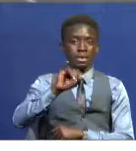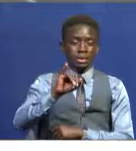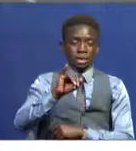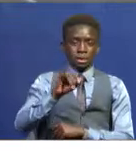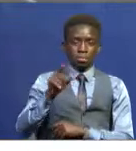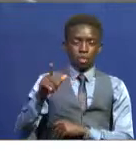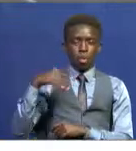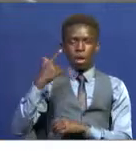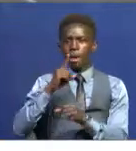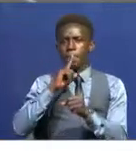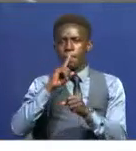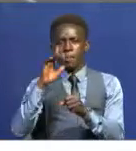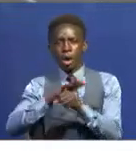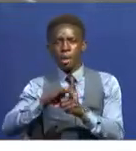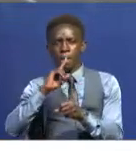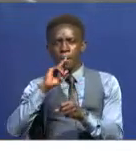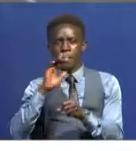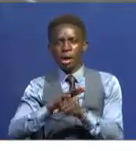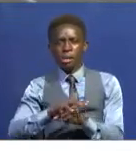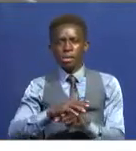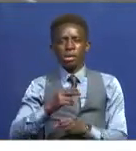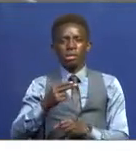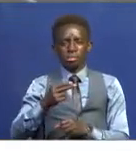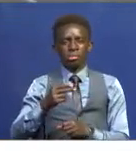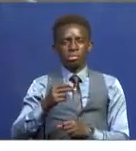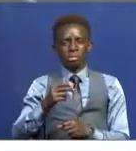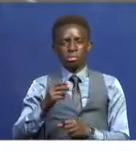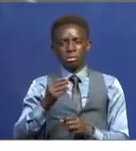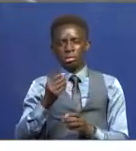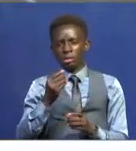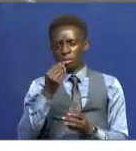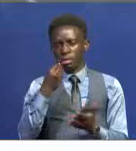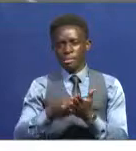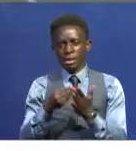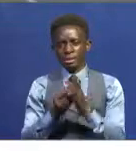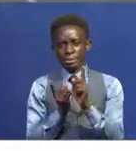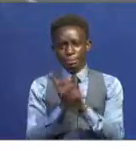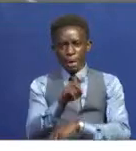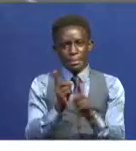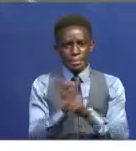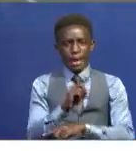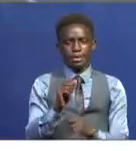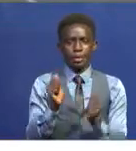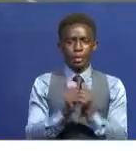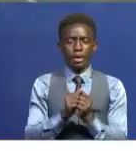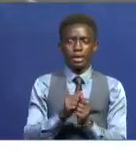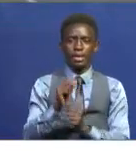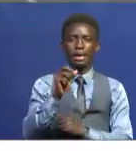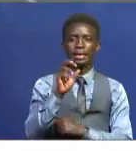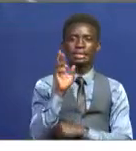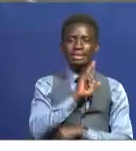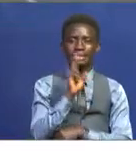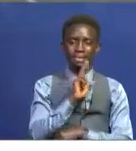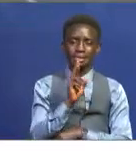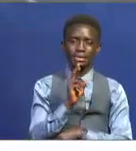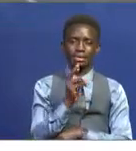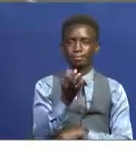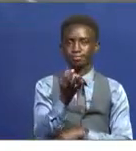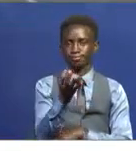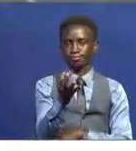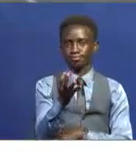promise unusually high returns with very little risk, and they are